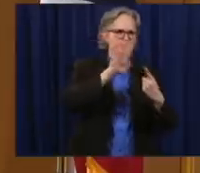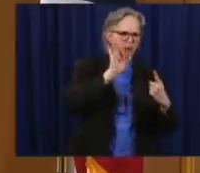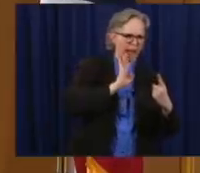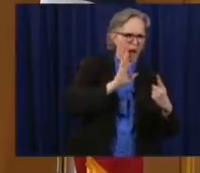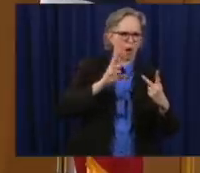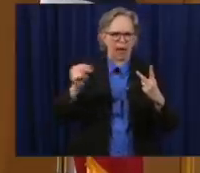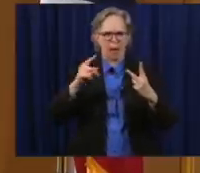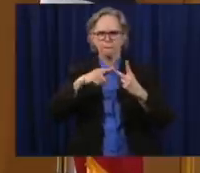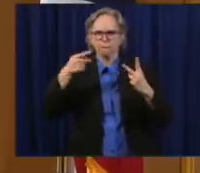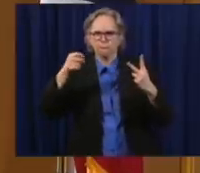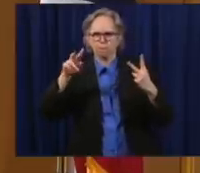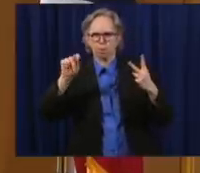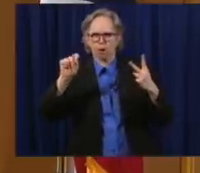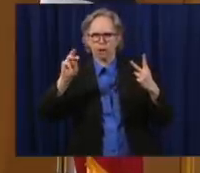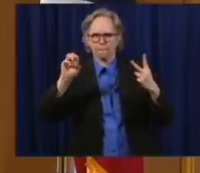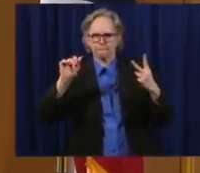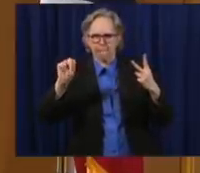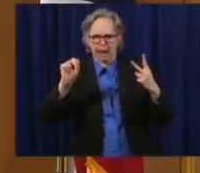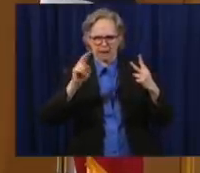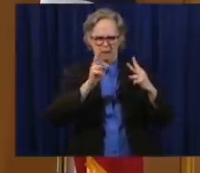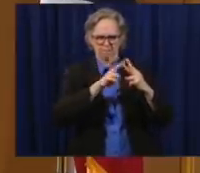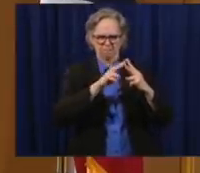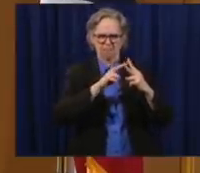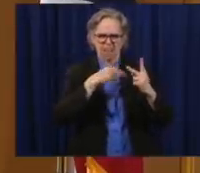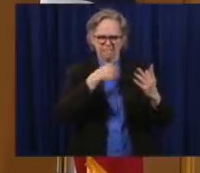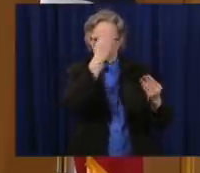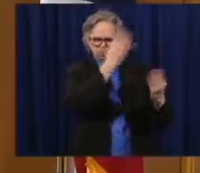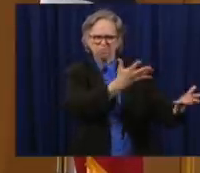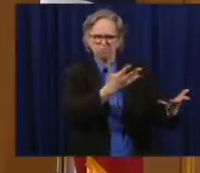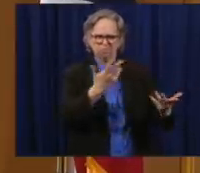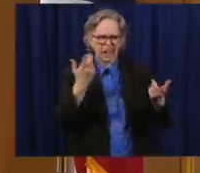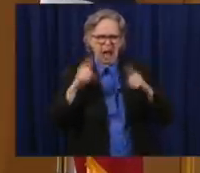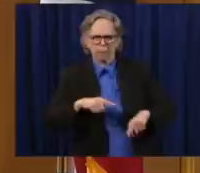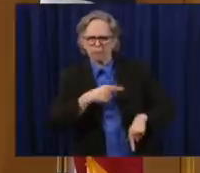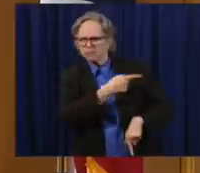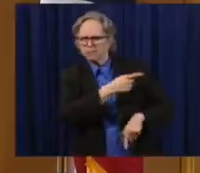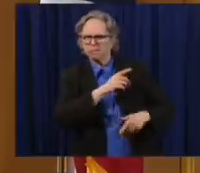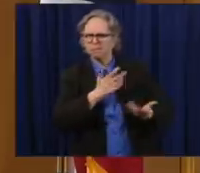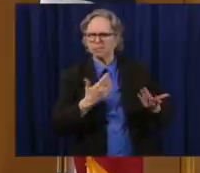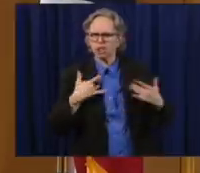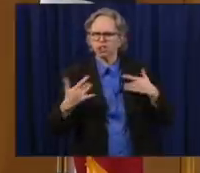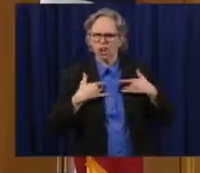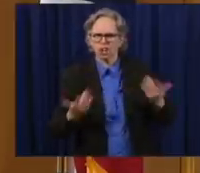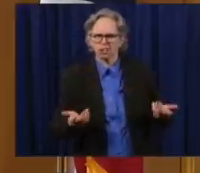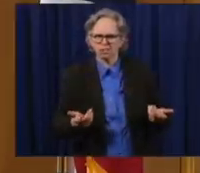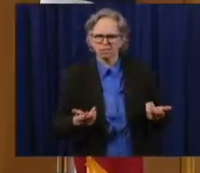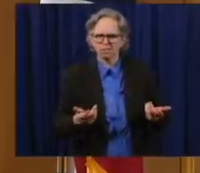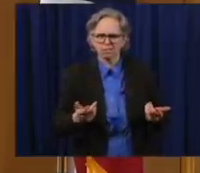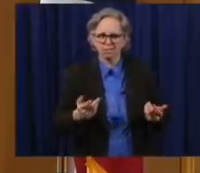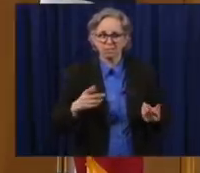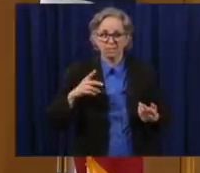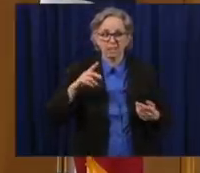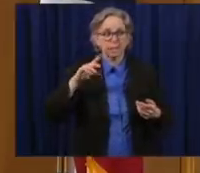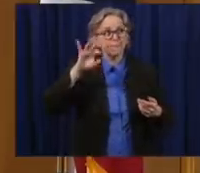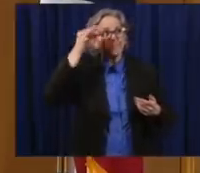We appreciated the help that is coming back to Ohio for individuals.